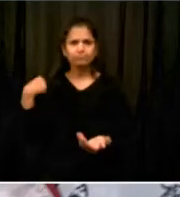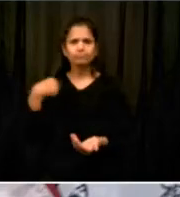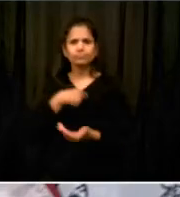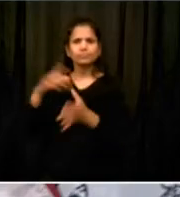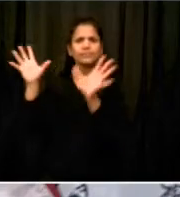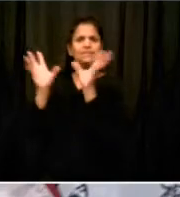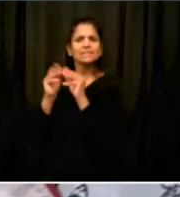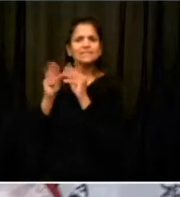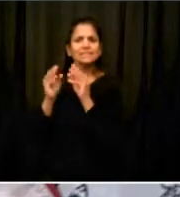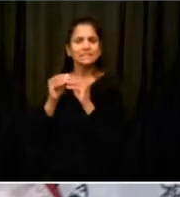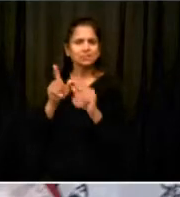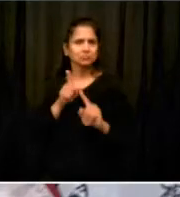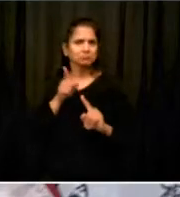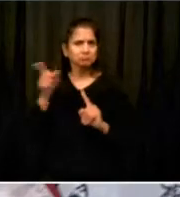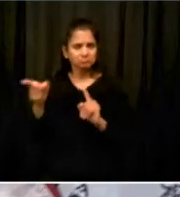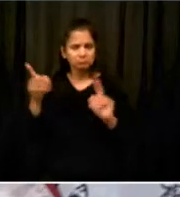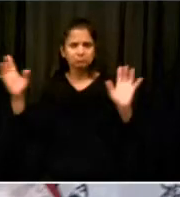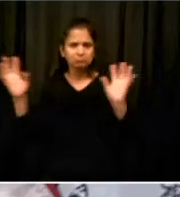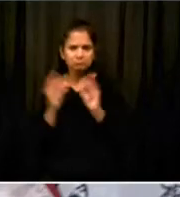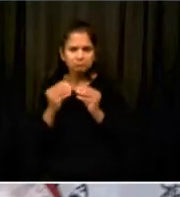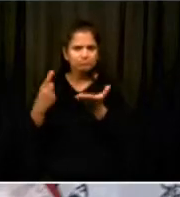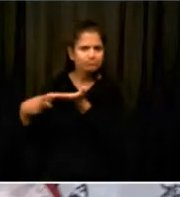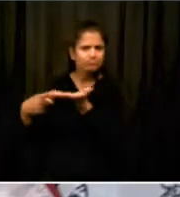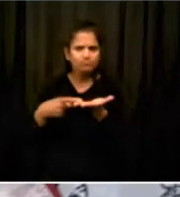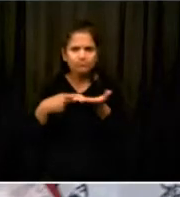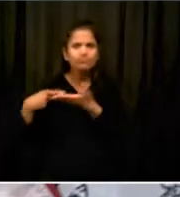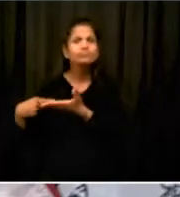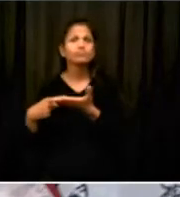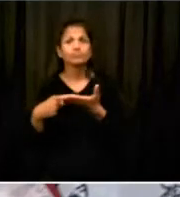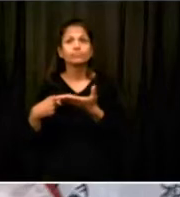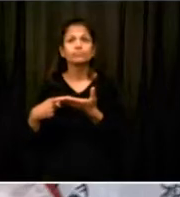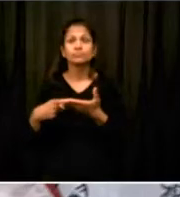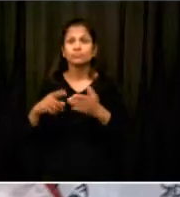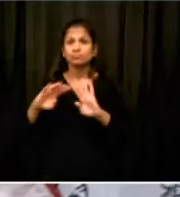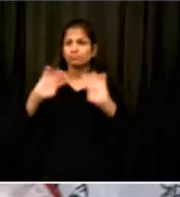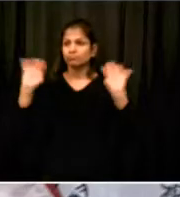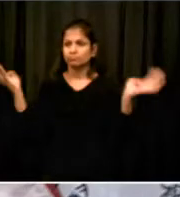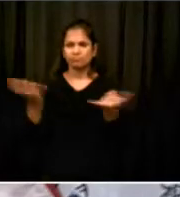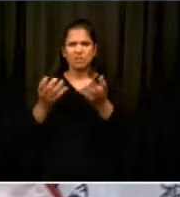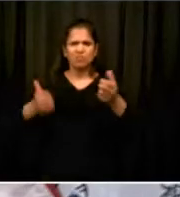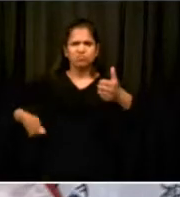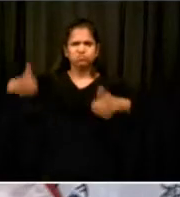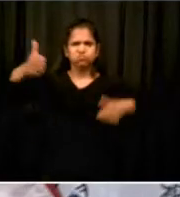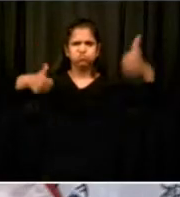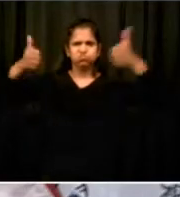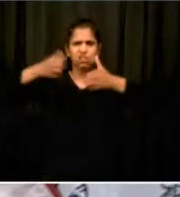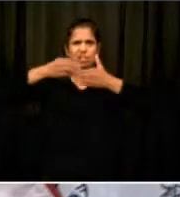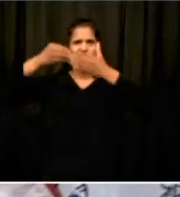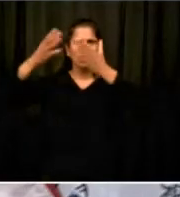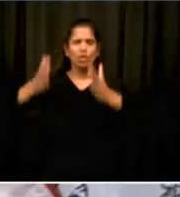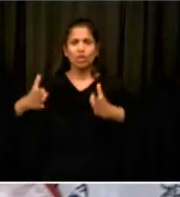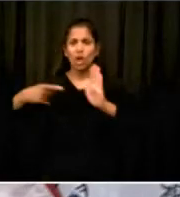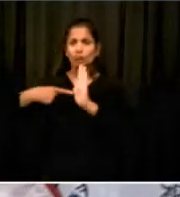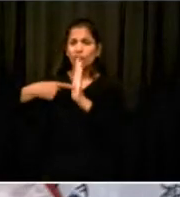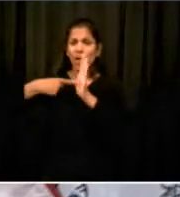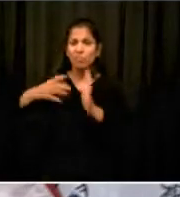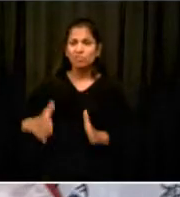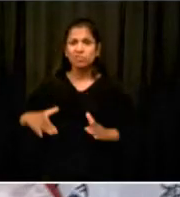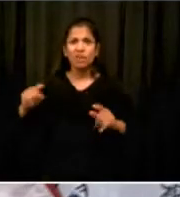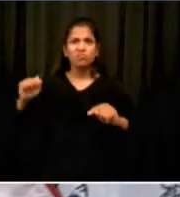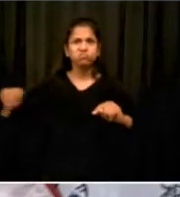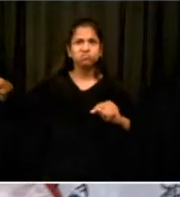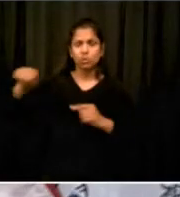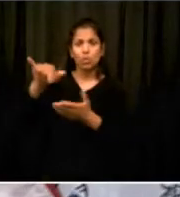Adriano Espaillat. Leaders of Northern Manhattan and the Bronx. The group is called Uptown West